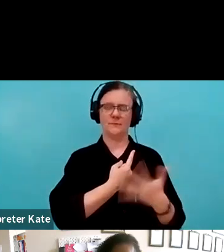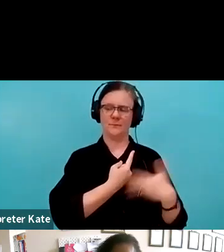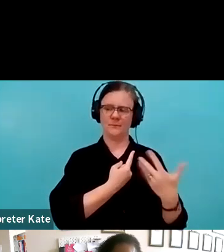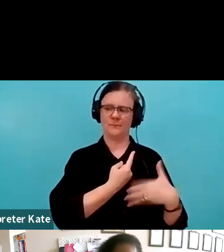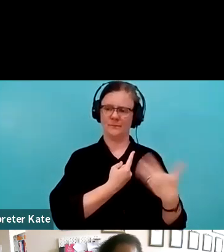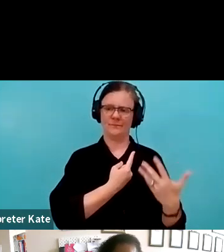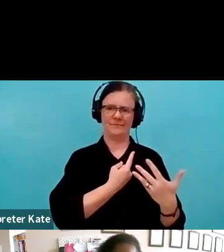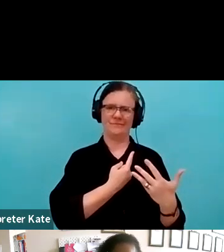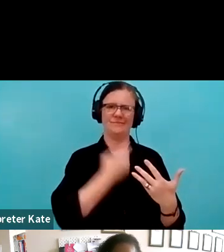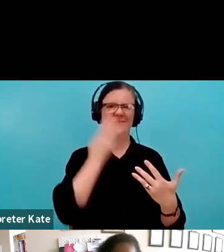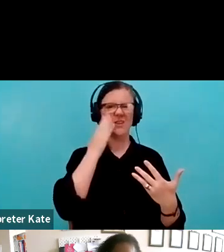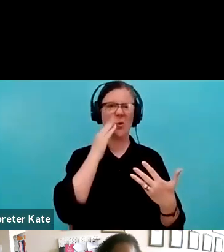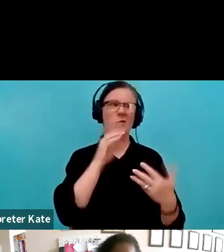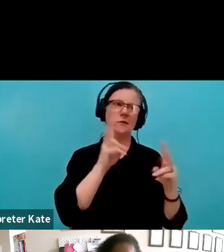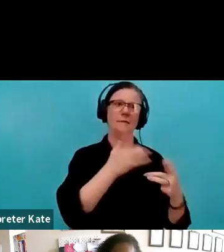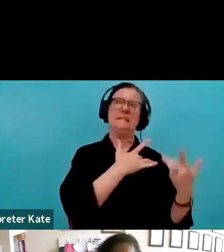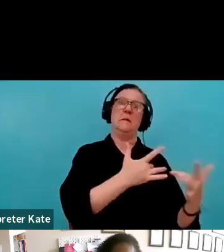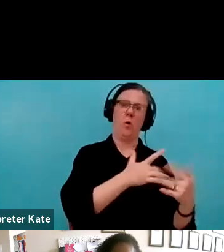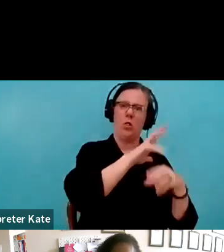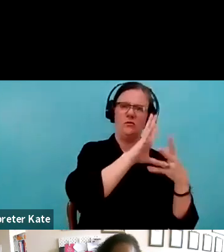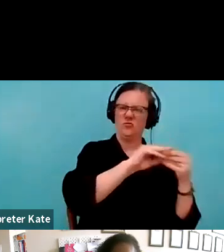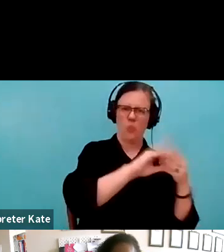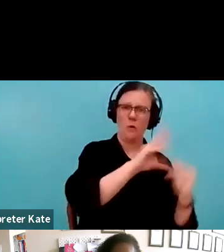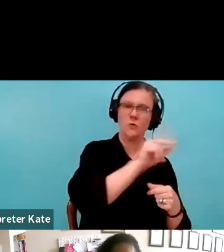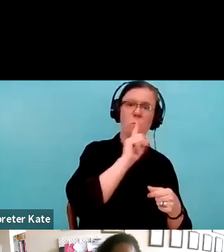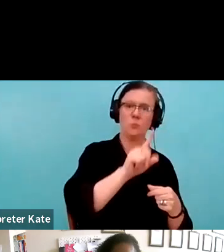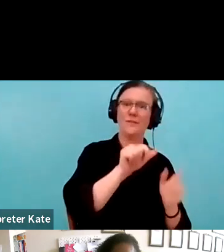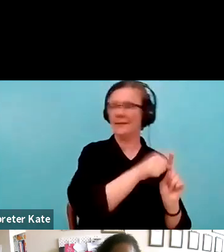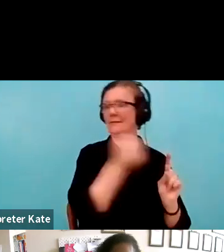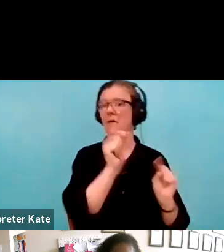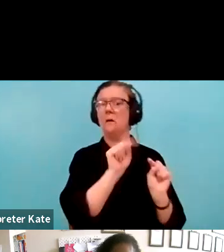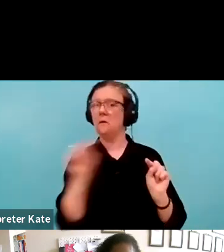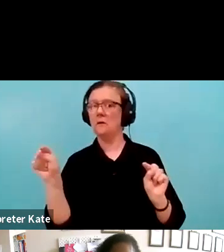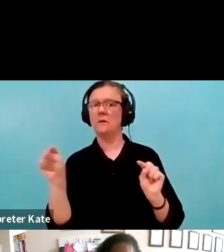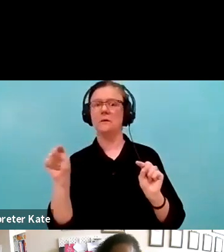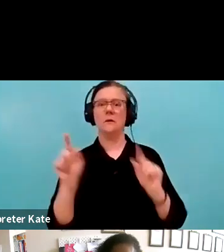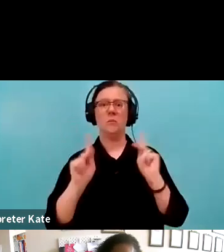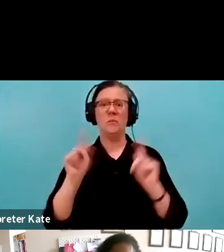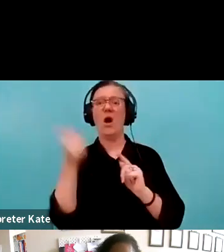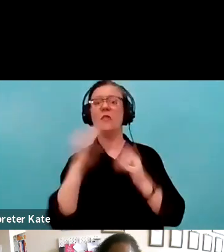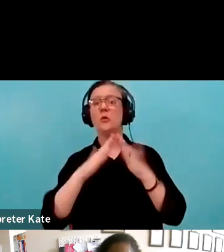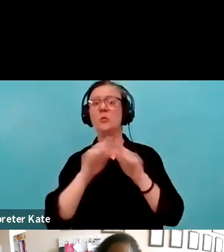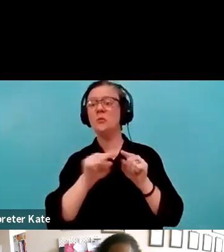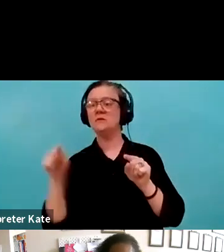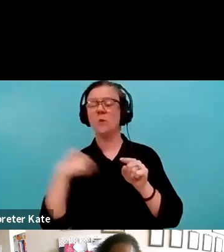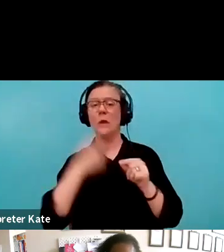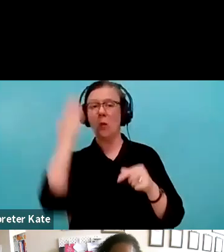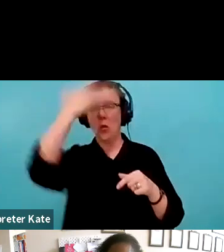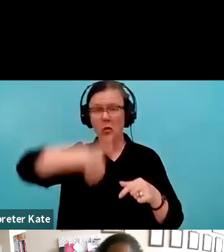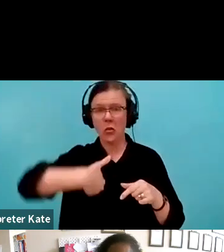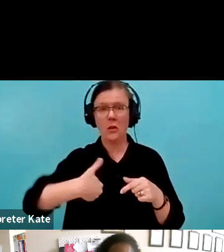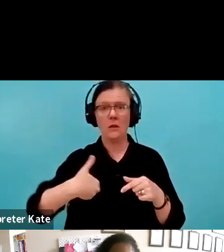even the traditional stories, but more of these people in communities that we don't know about that